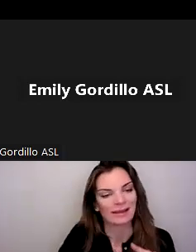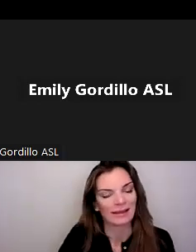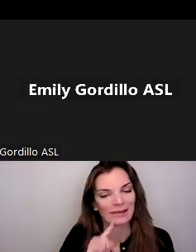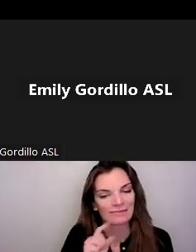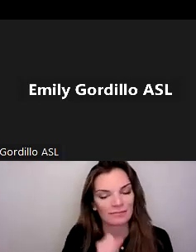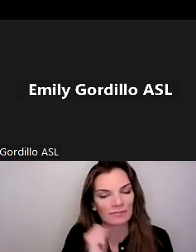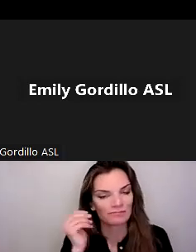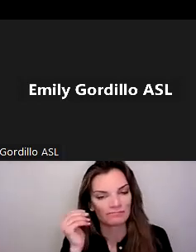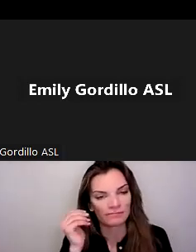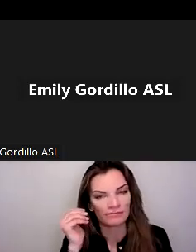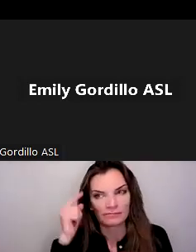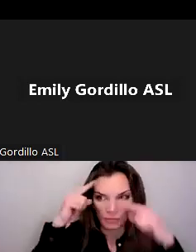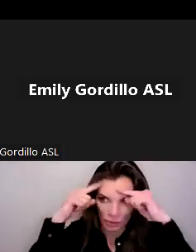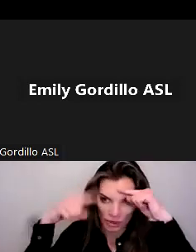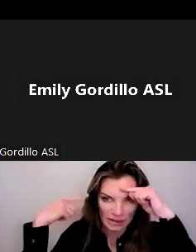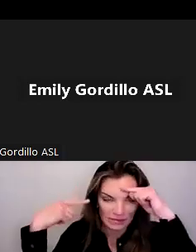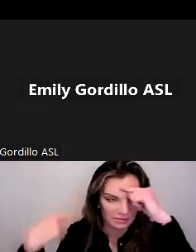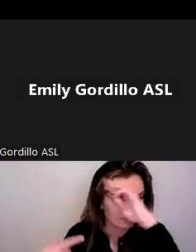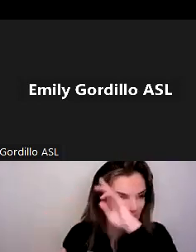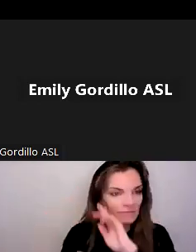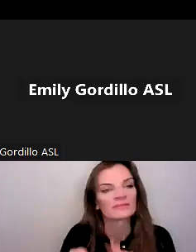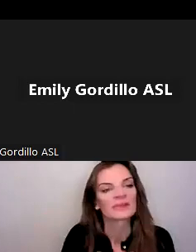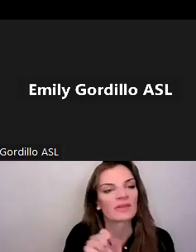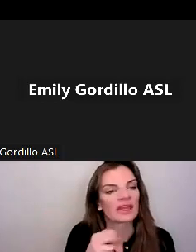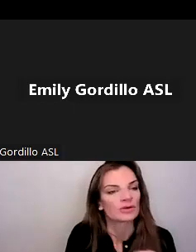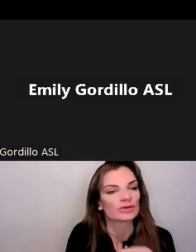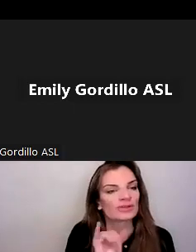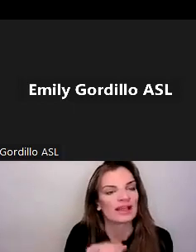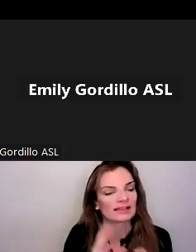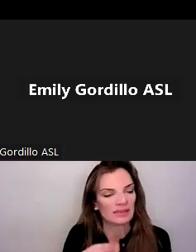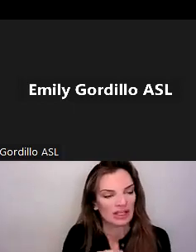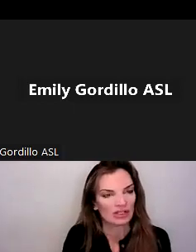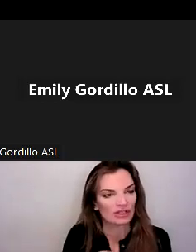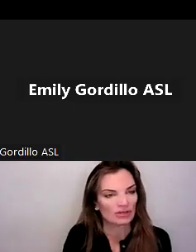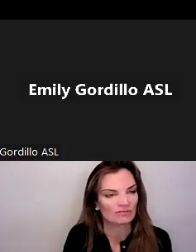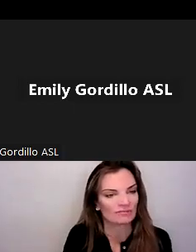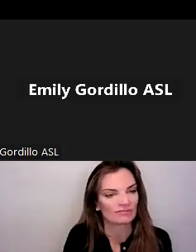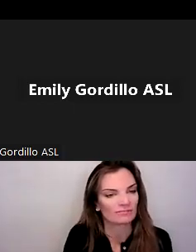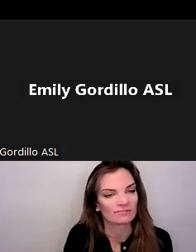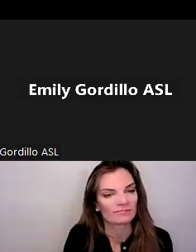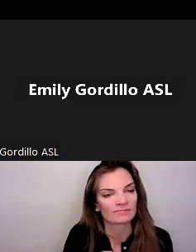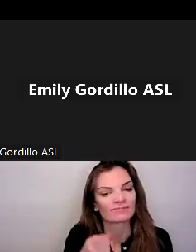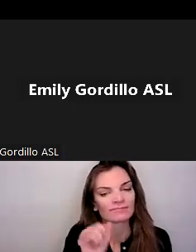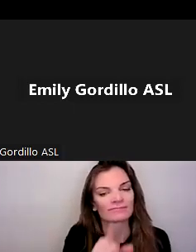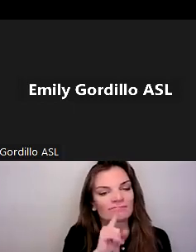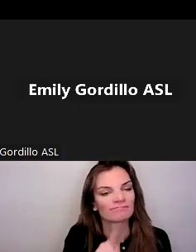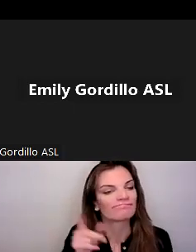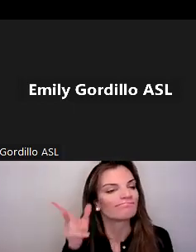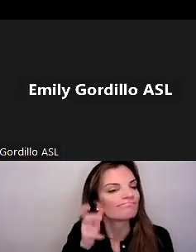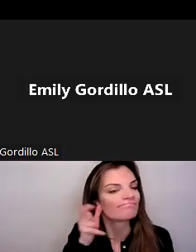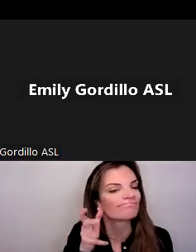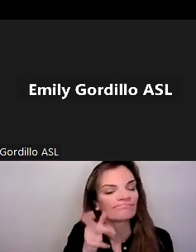processed in a way that they're able to utilize speech. And that's a really frustrating thing, because for those folks, a lot of